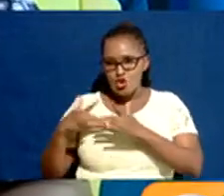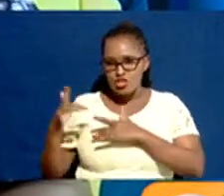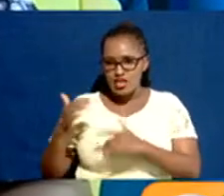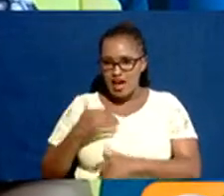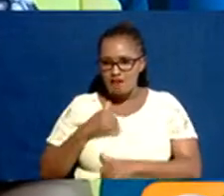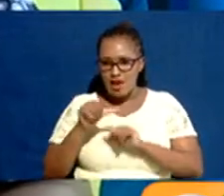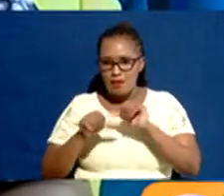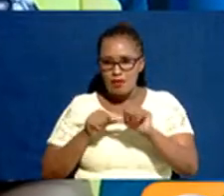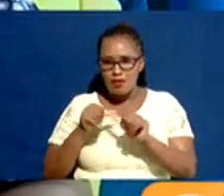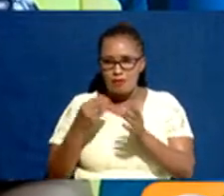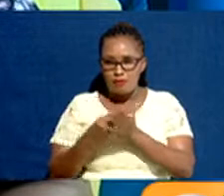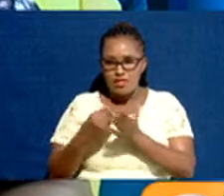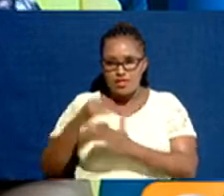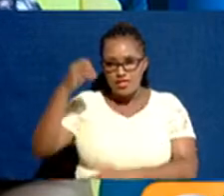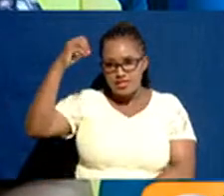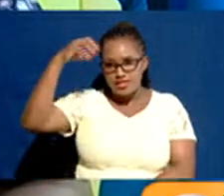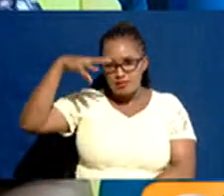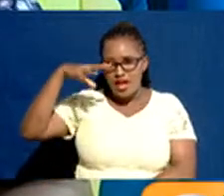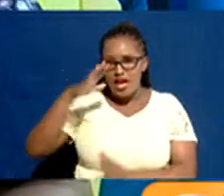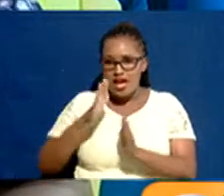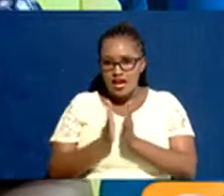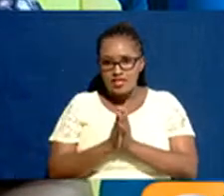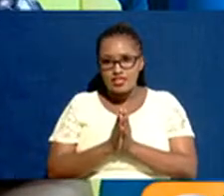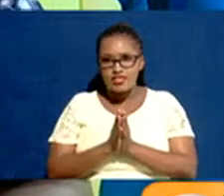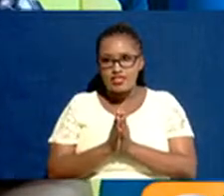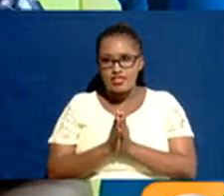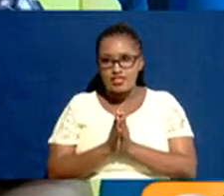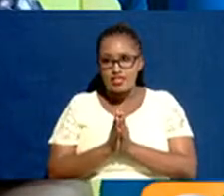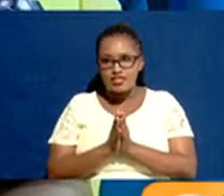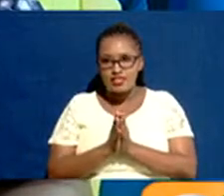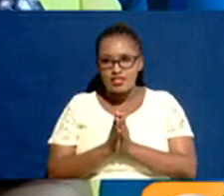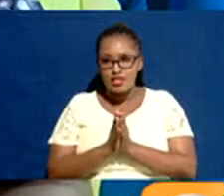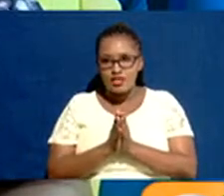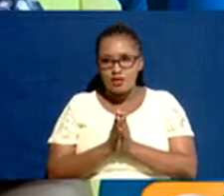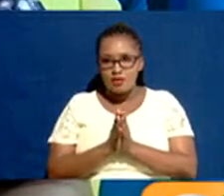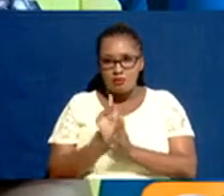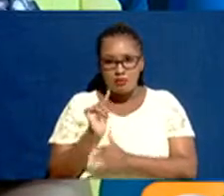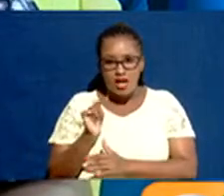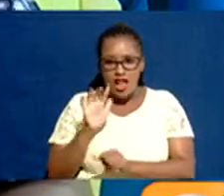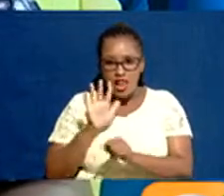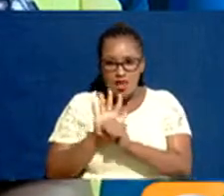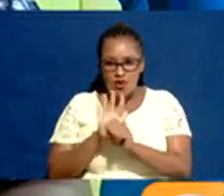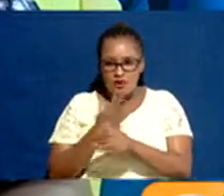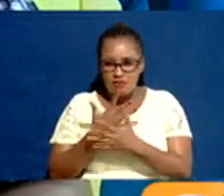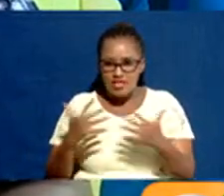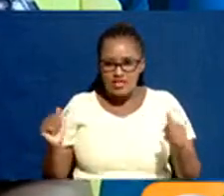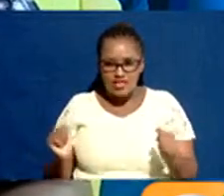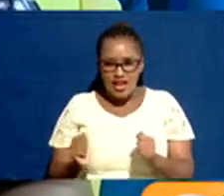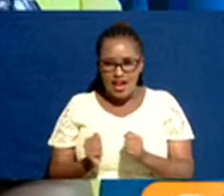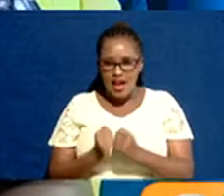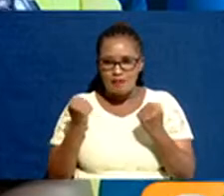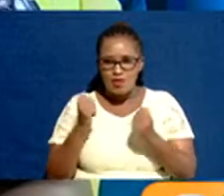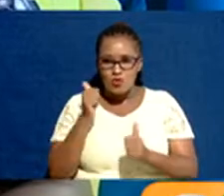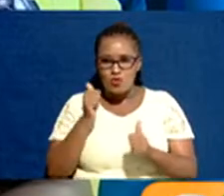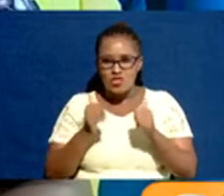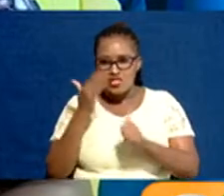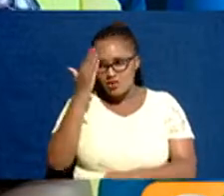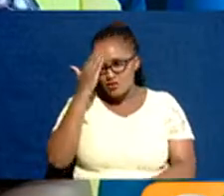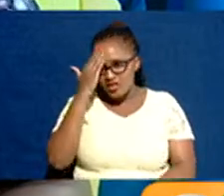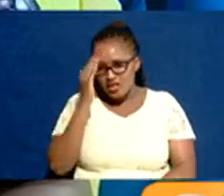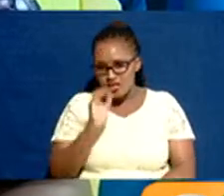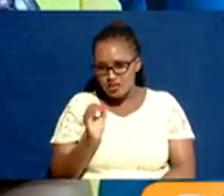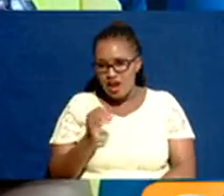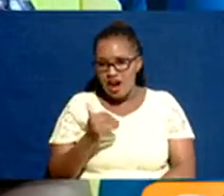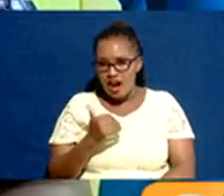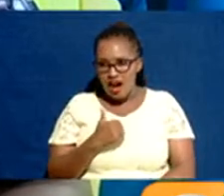cost of power. And a lot of things are happening behind the scenes. We